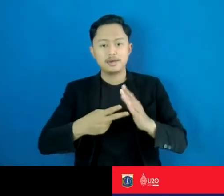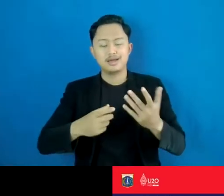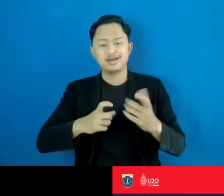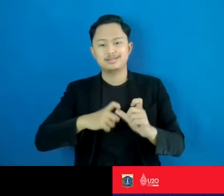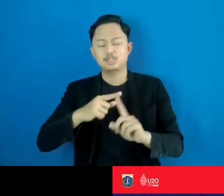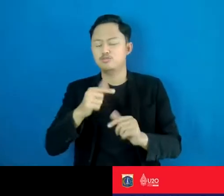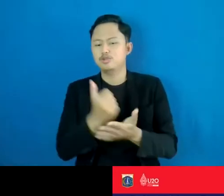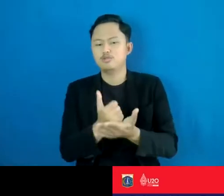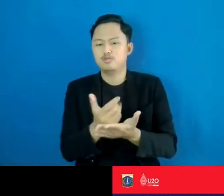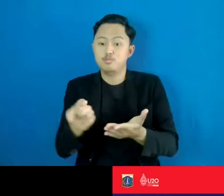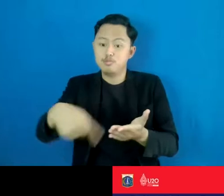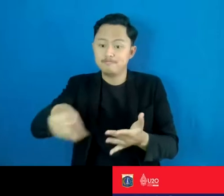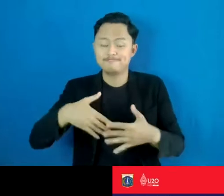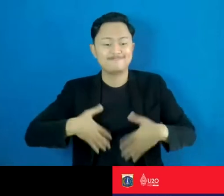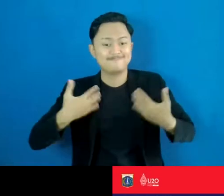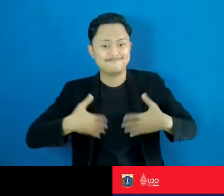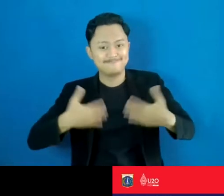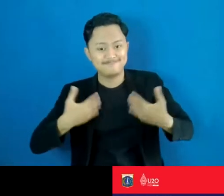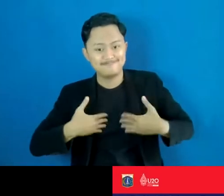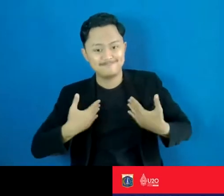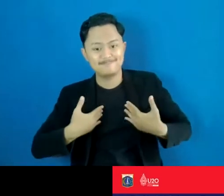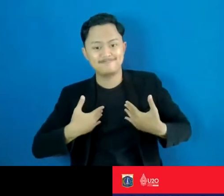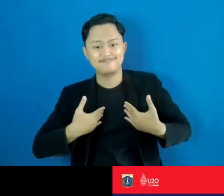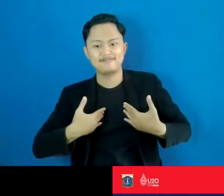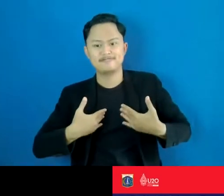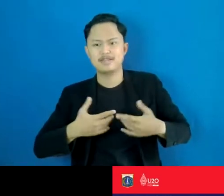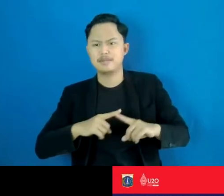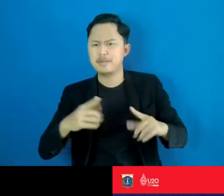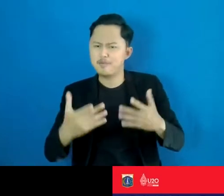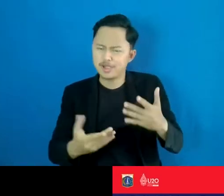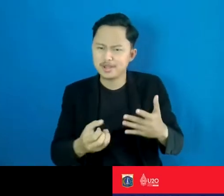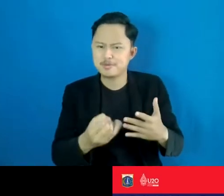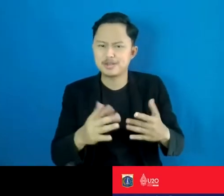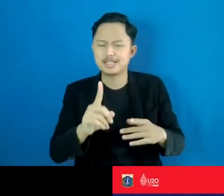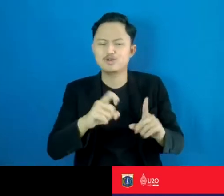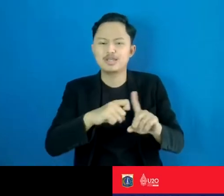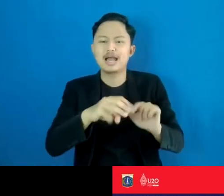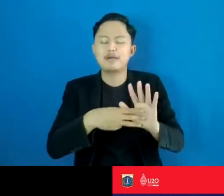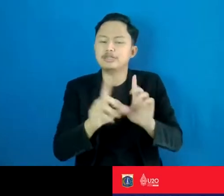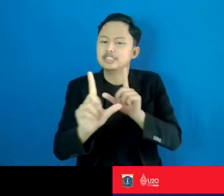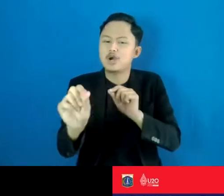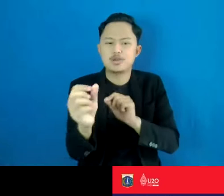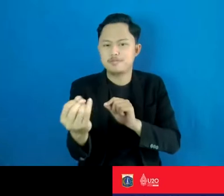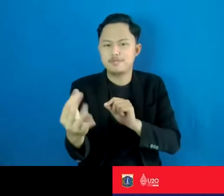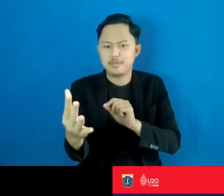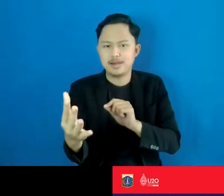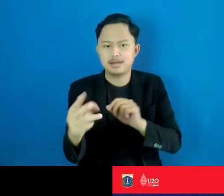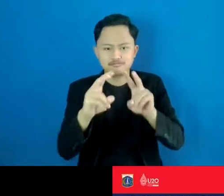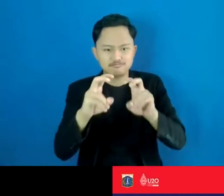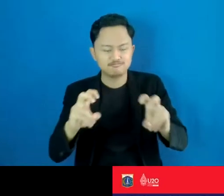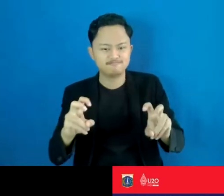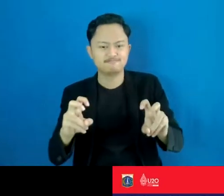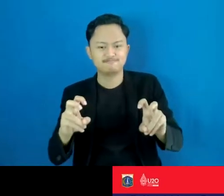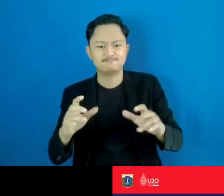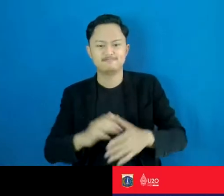happy. And we were also able to quote very, very aggressive rates per kilometer rates. We are also happy for operating